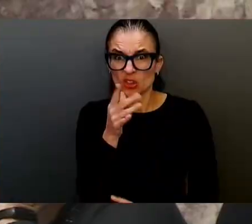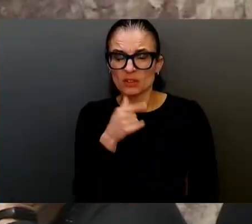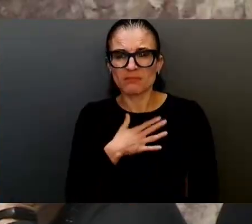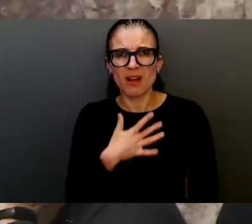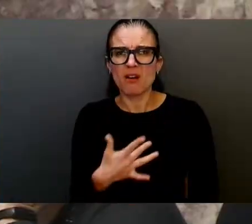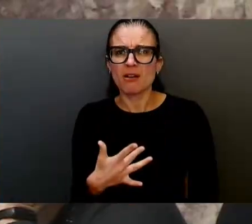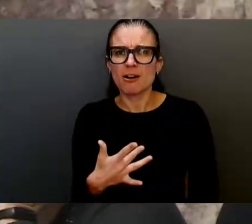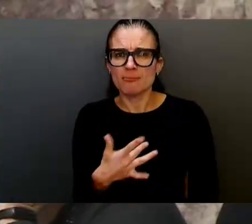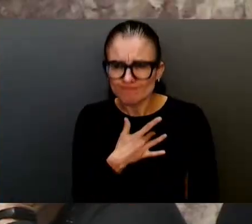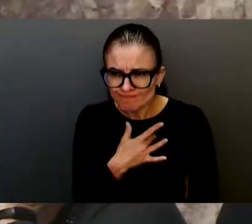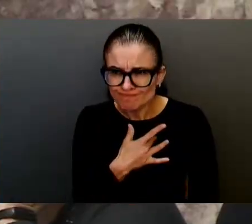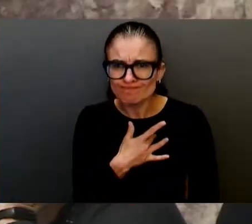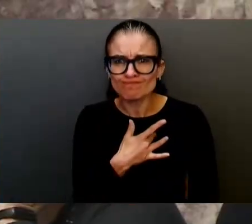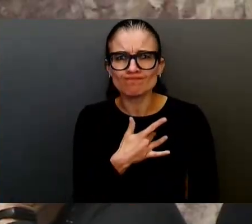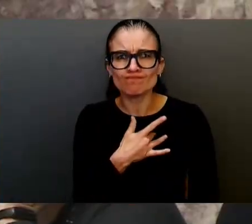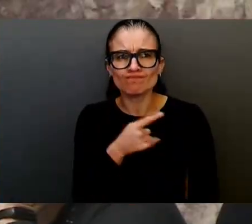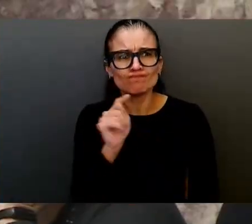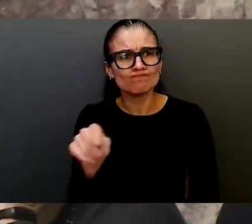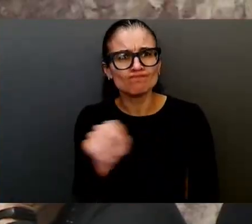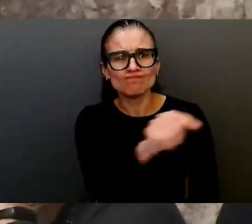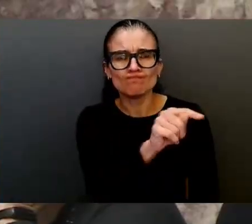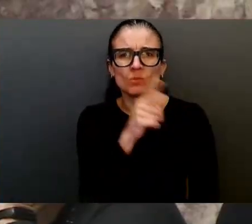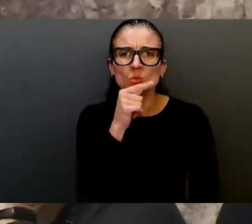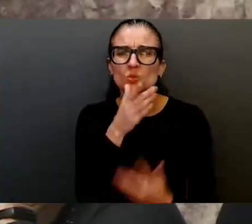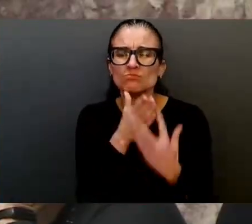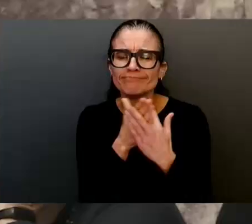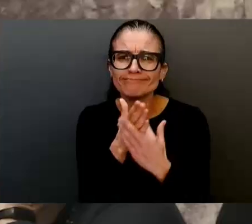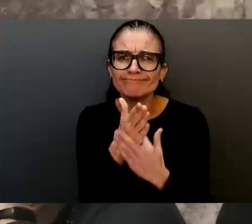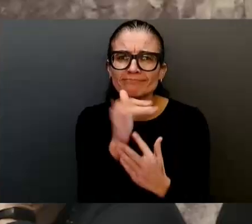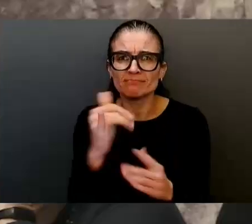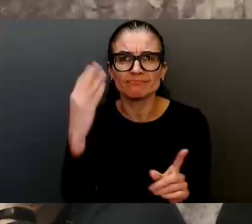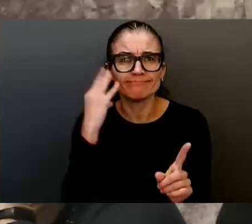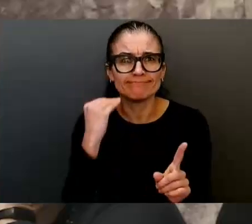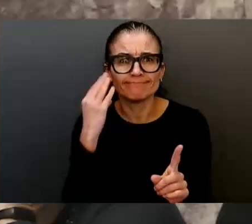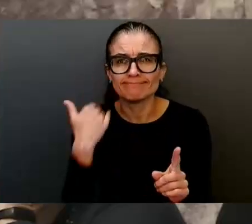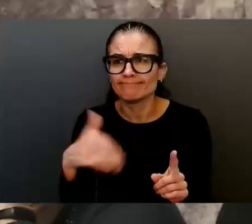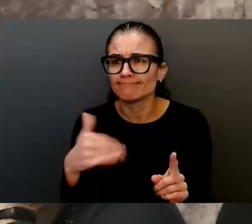mental health challenges or who